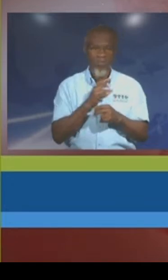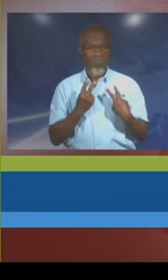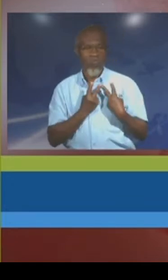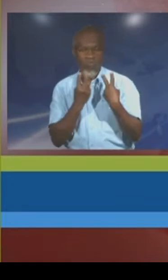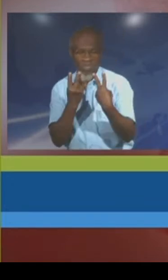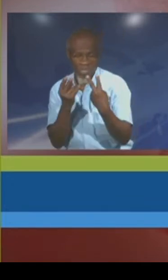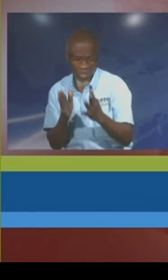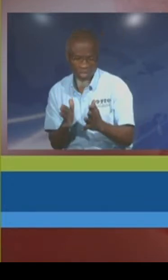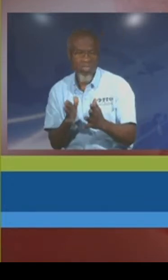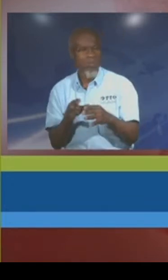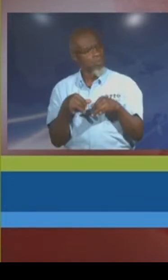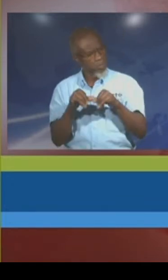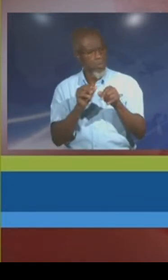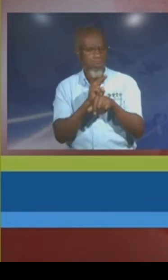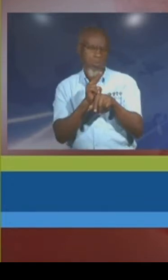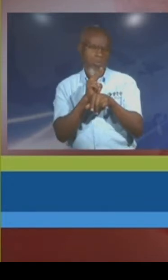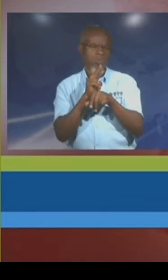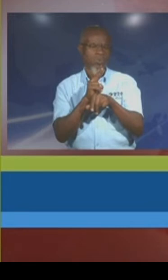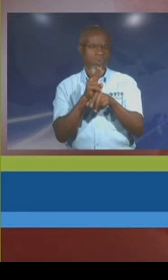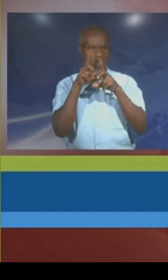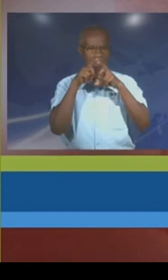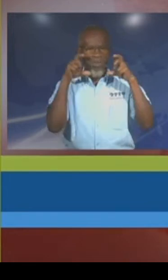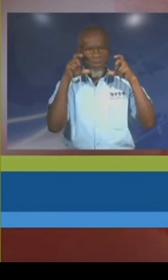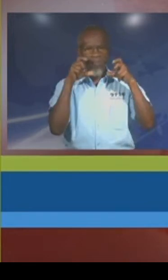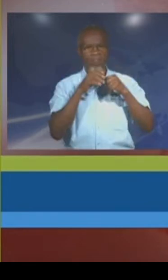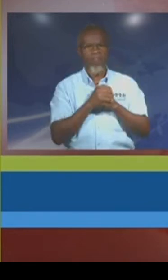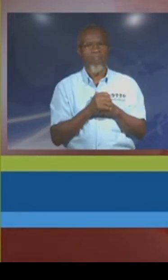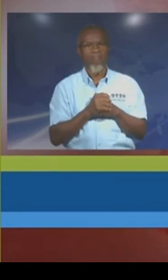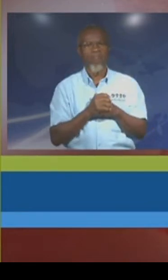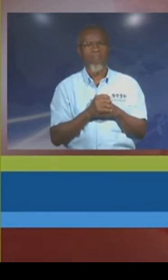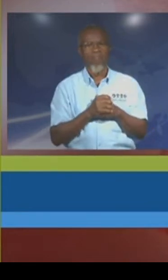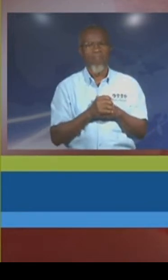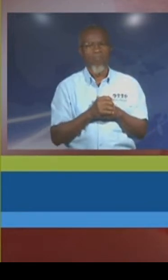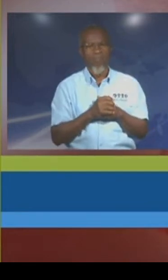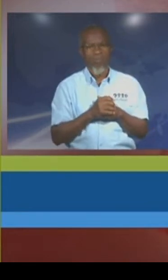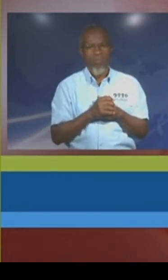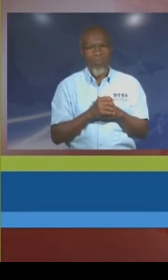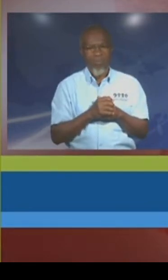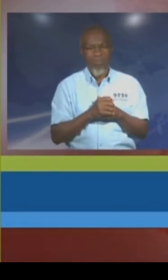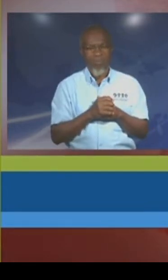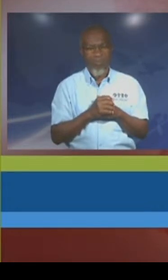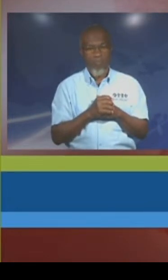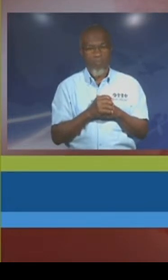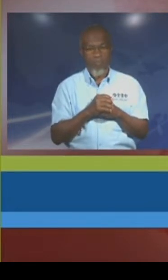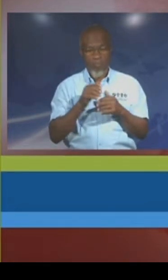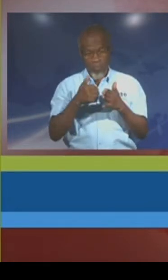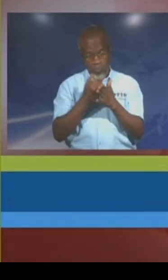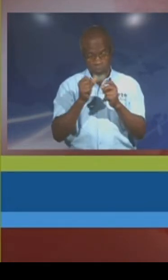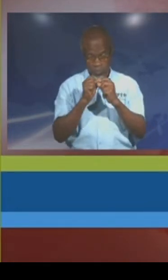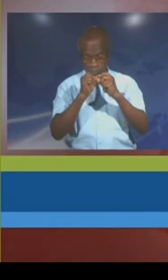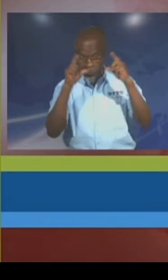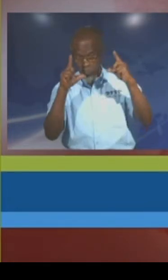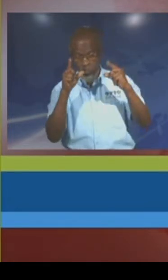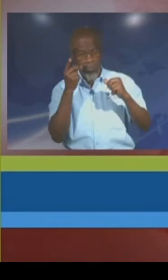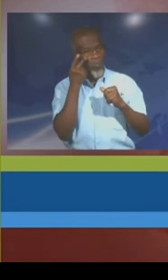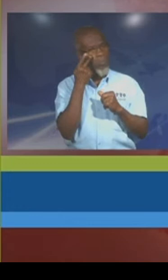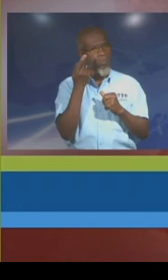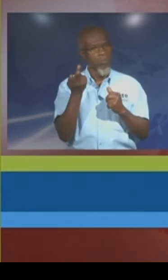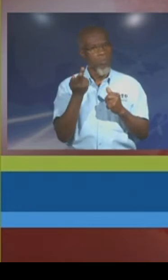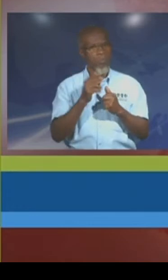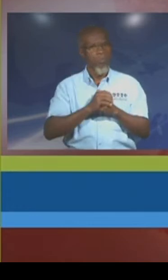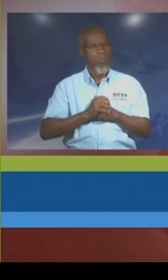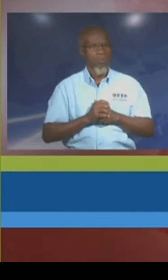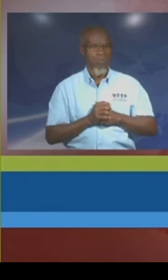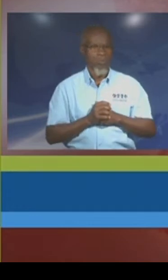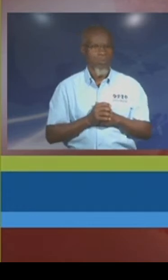that they can protect those vulnerable people that they take care of. So this next slide will give an example of how within